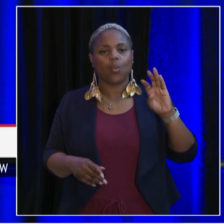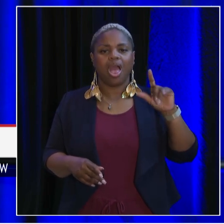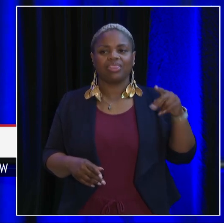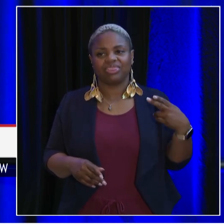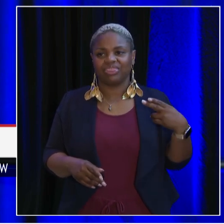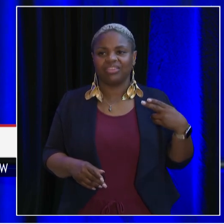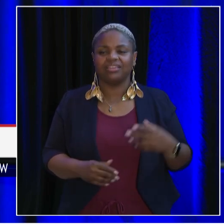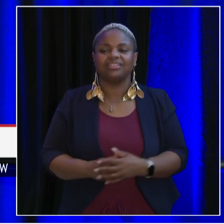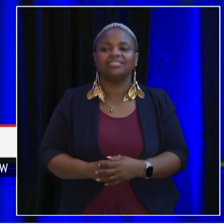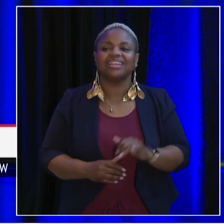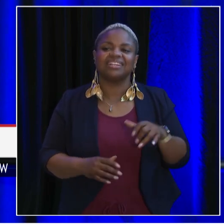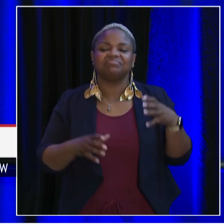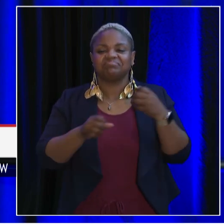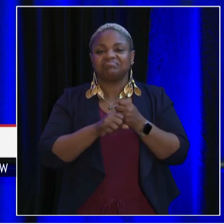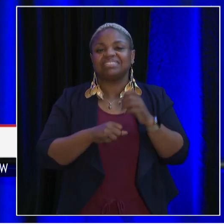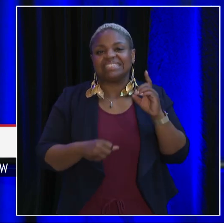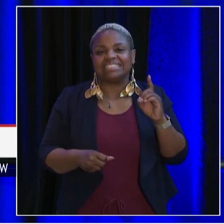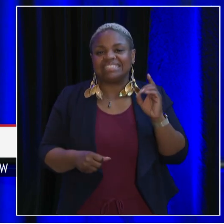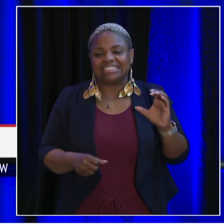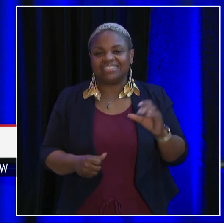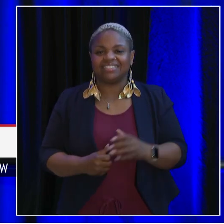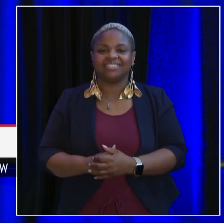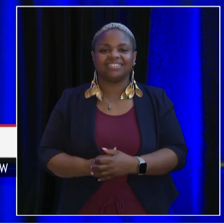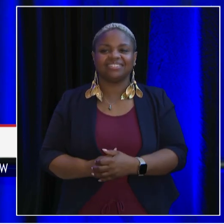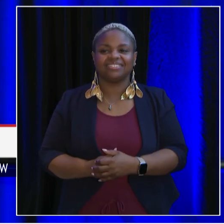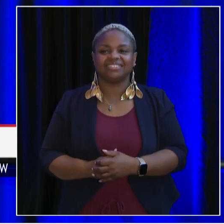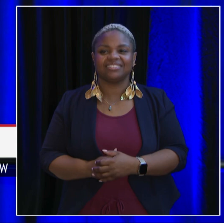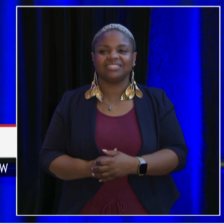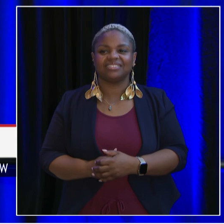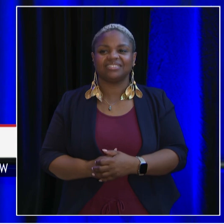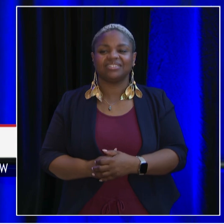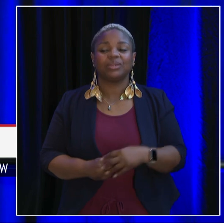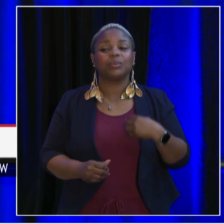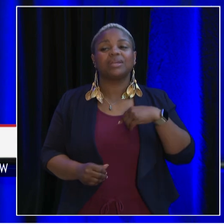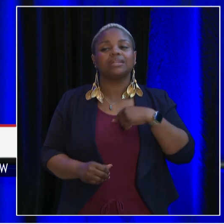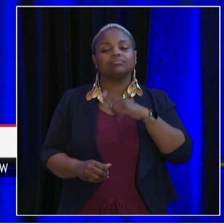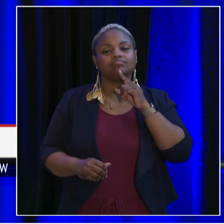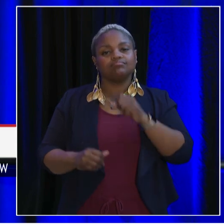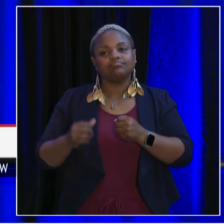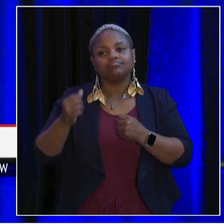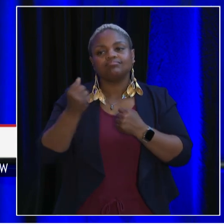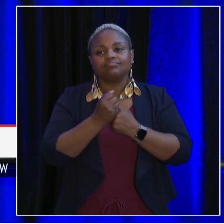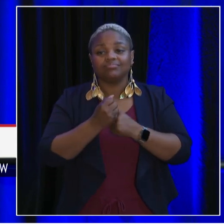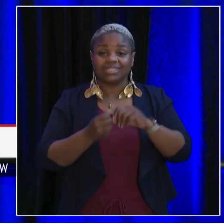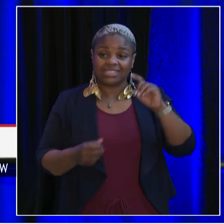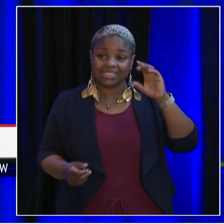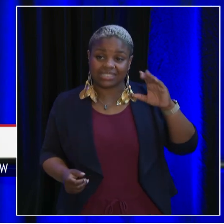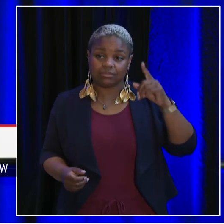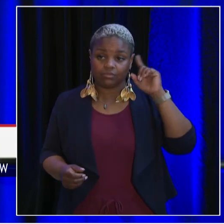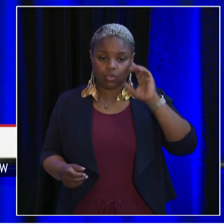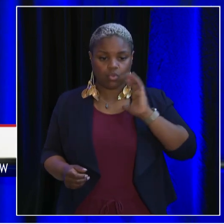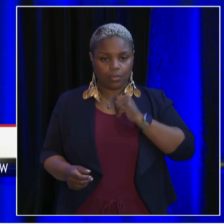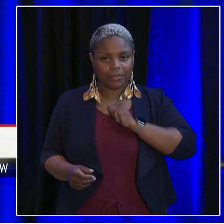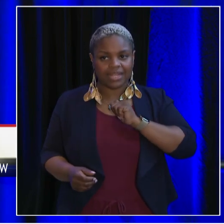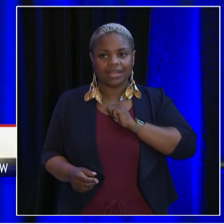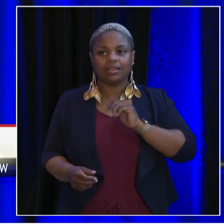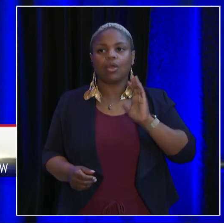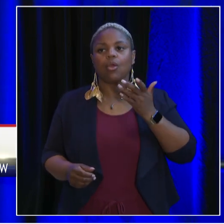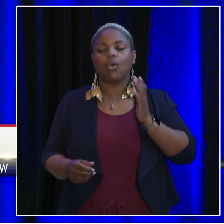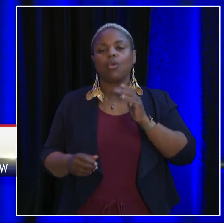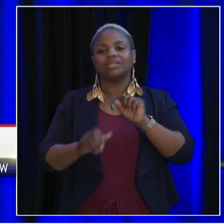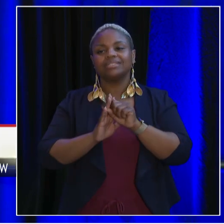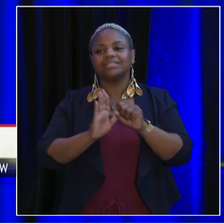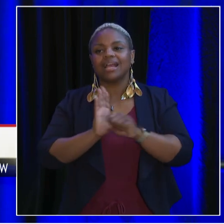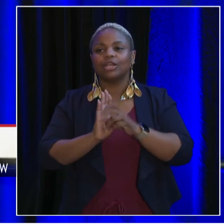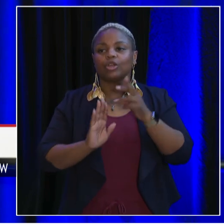So the League of Women Voters has supported DC statehood and autonomy for 80 years. 80